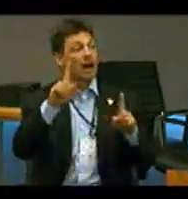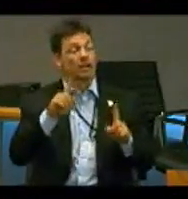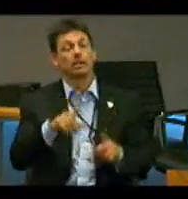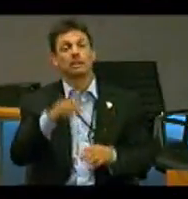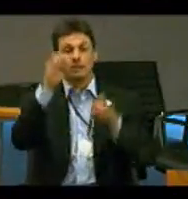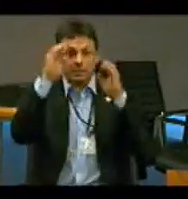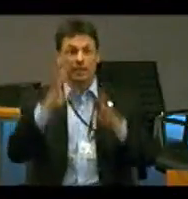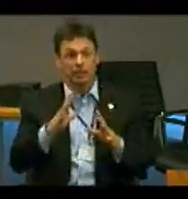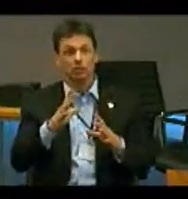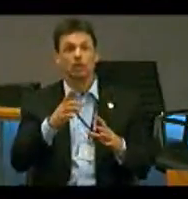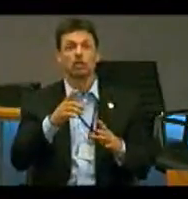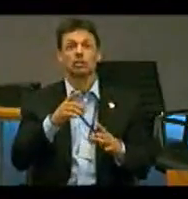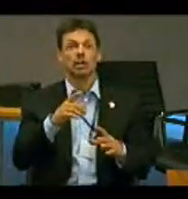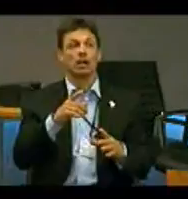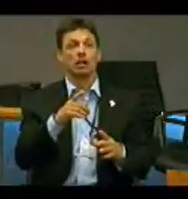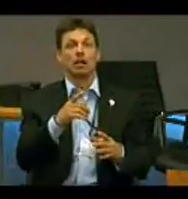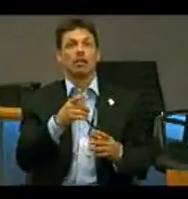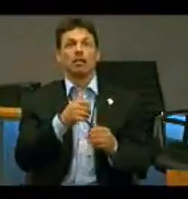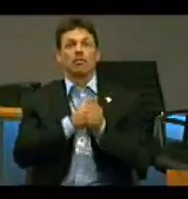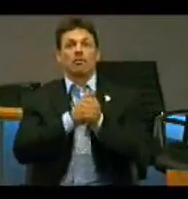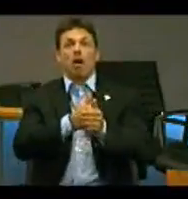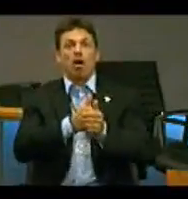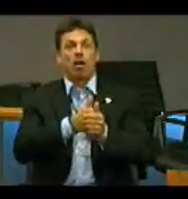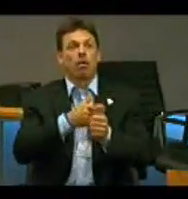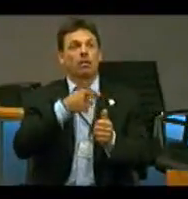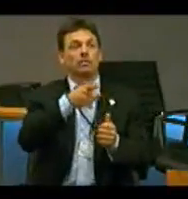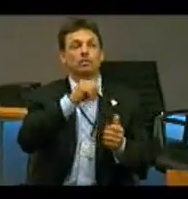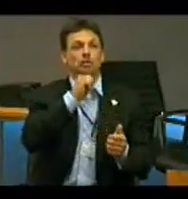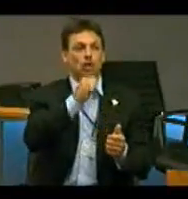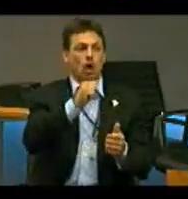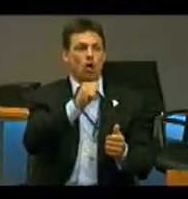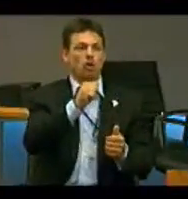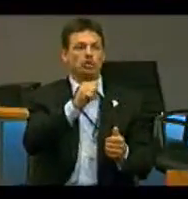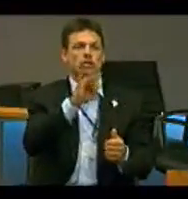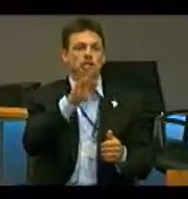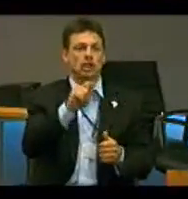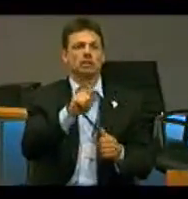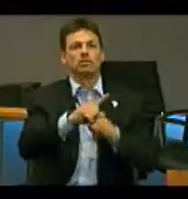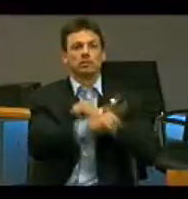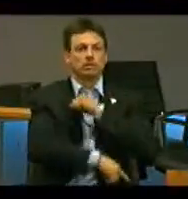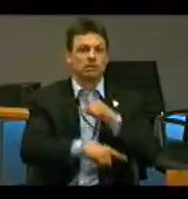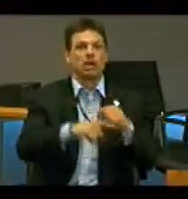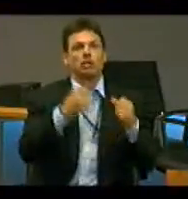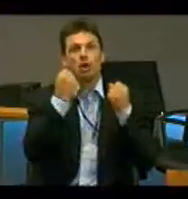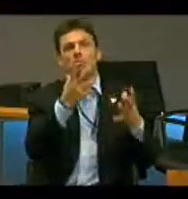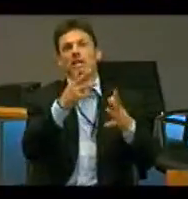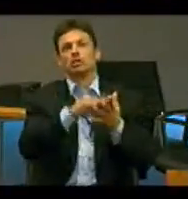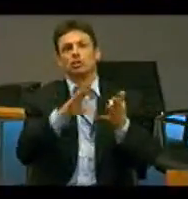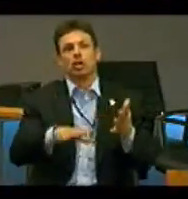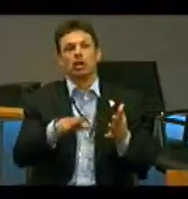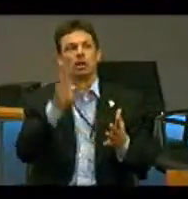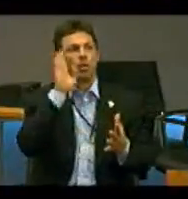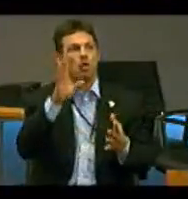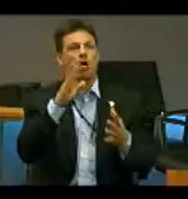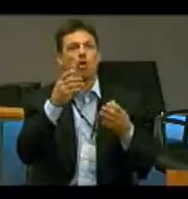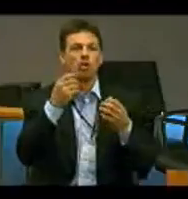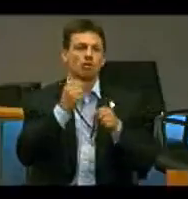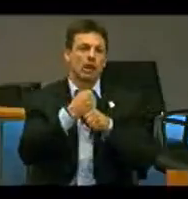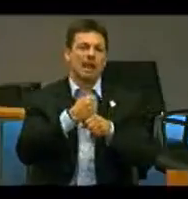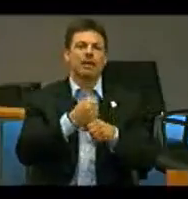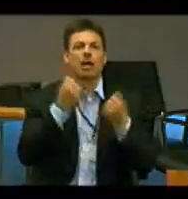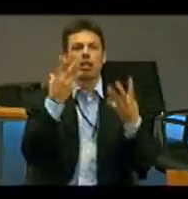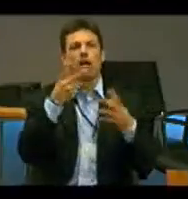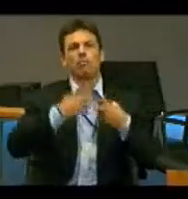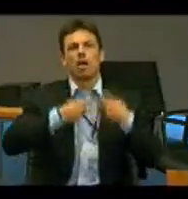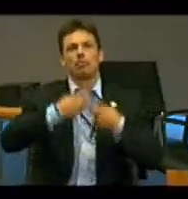way: just don't discipline so many students. It will only create giant hassles for everyone. This is the nature